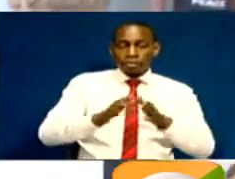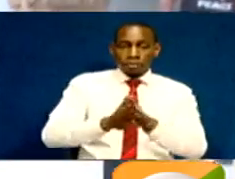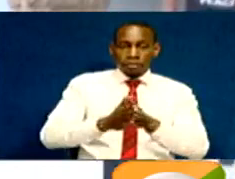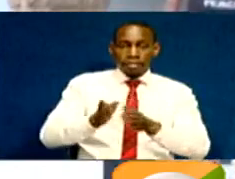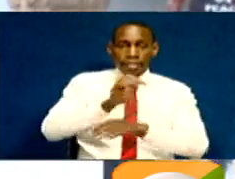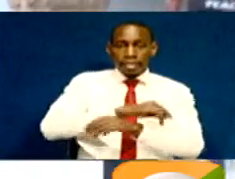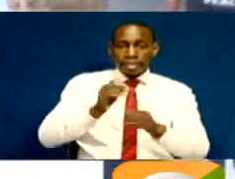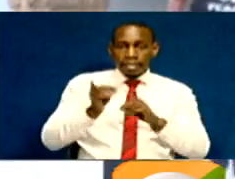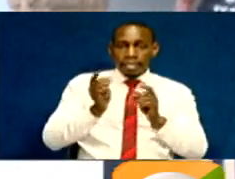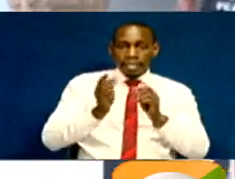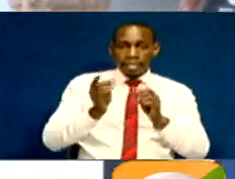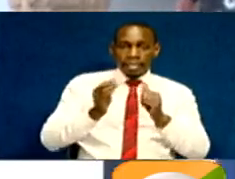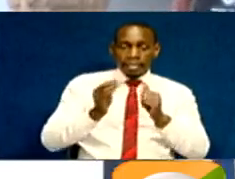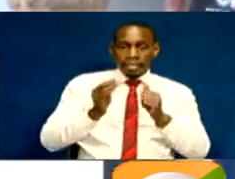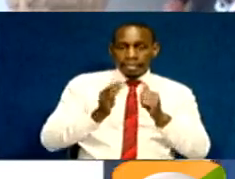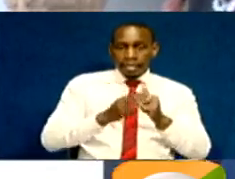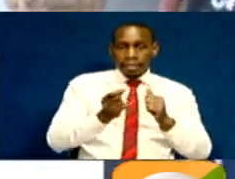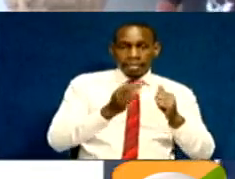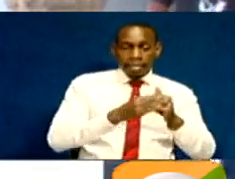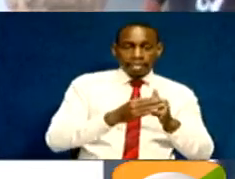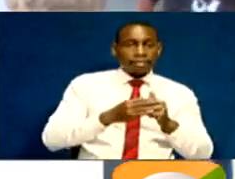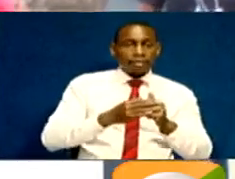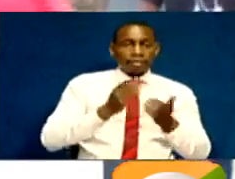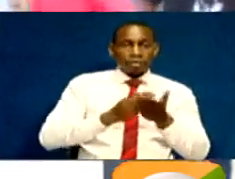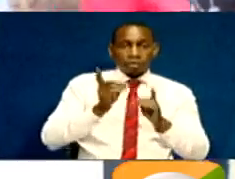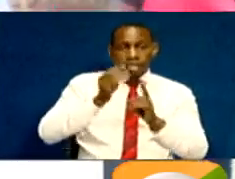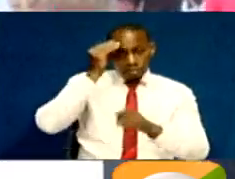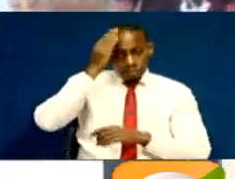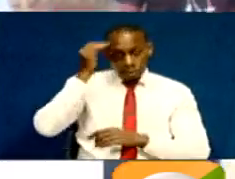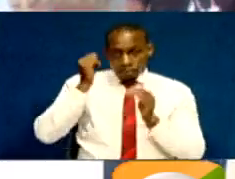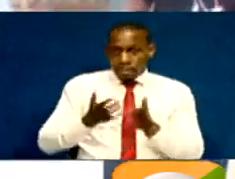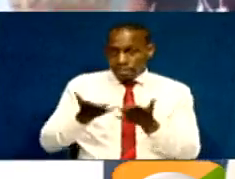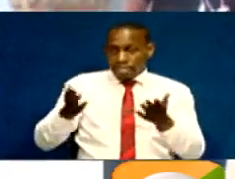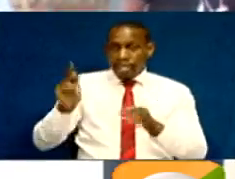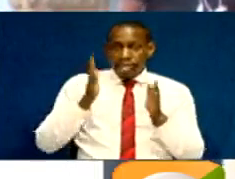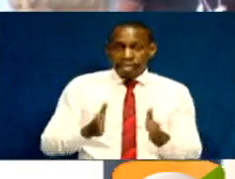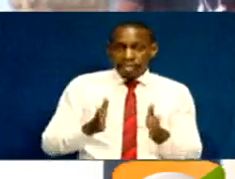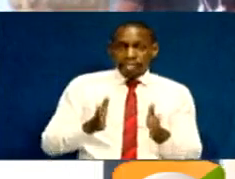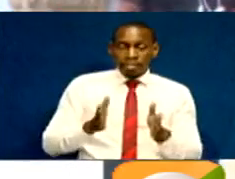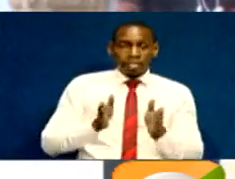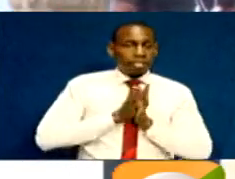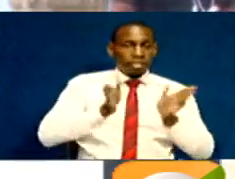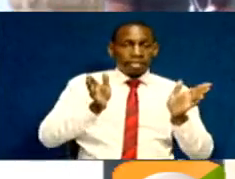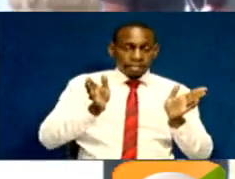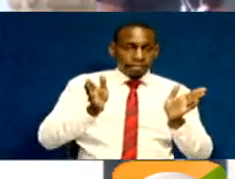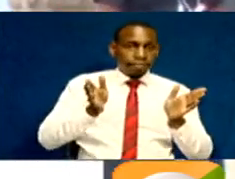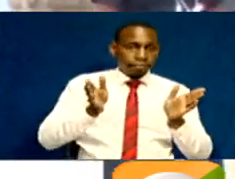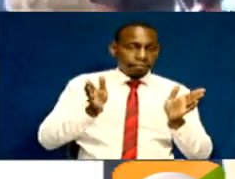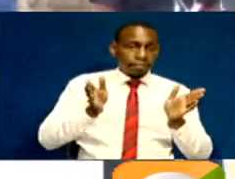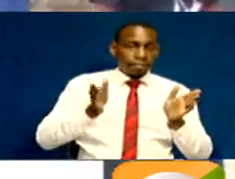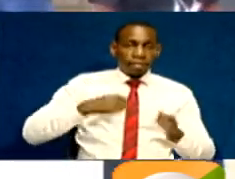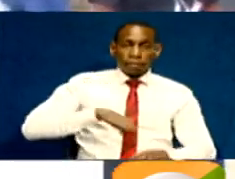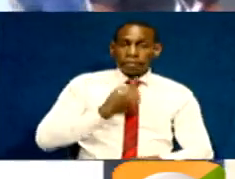of August, which has become so popular among our politicians and the Kenyans at whole, at